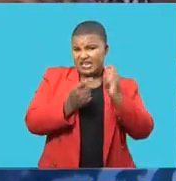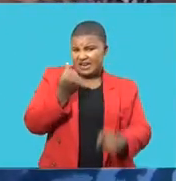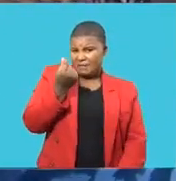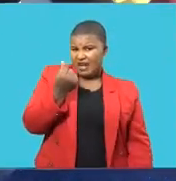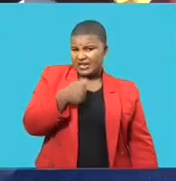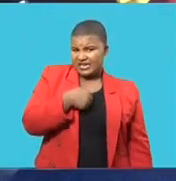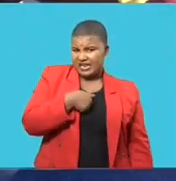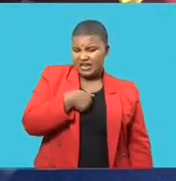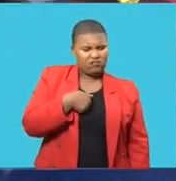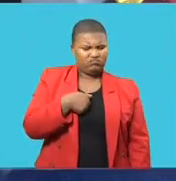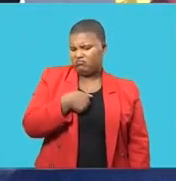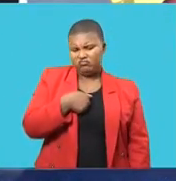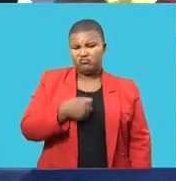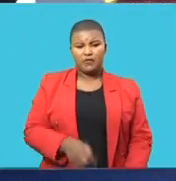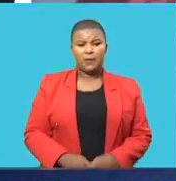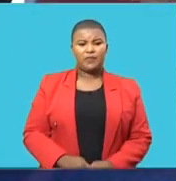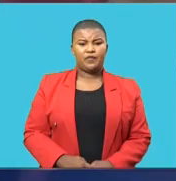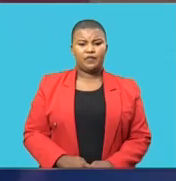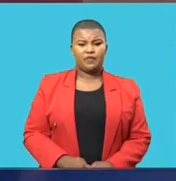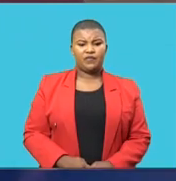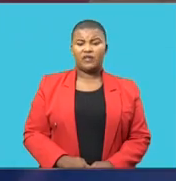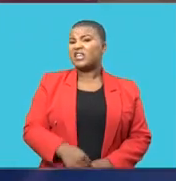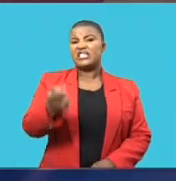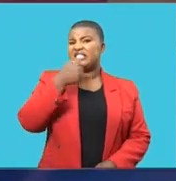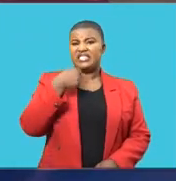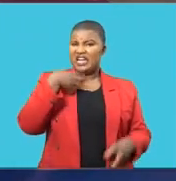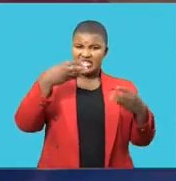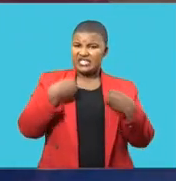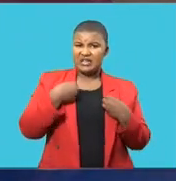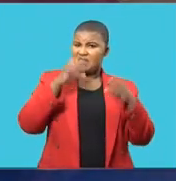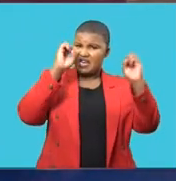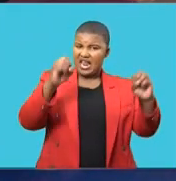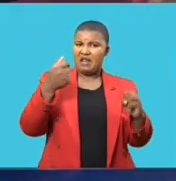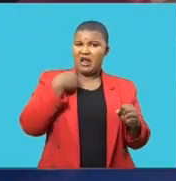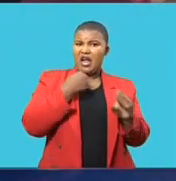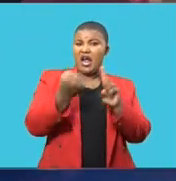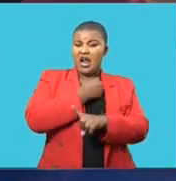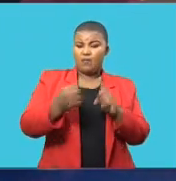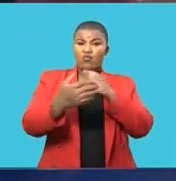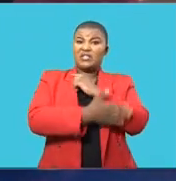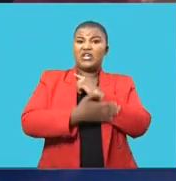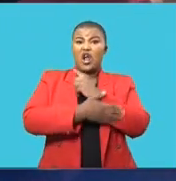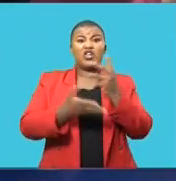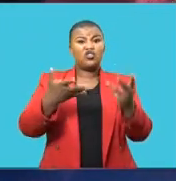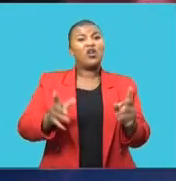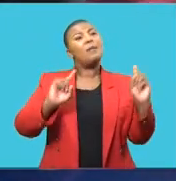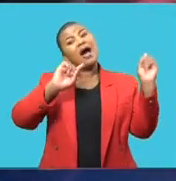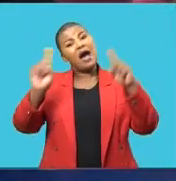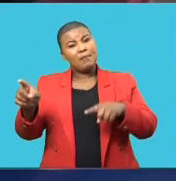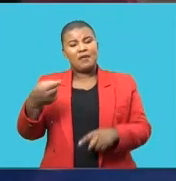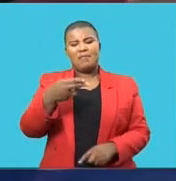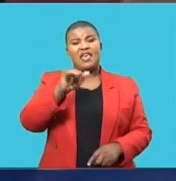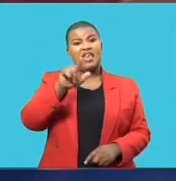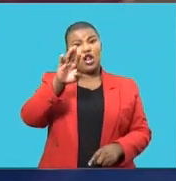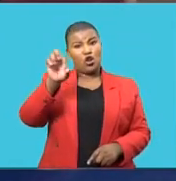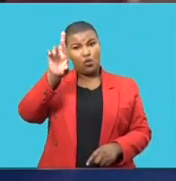ngathi eNaturena. We will never be treated like step children in our own country. They must come to Hillbrow and build them first. They must go to Berea